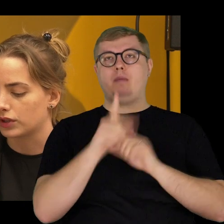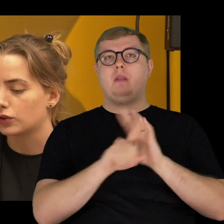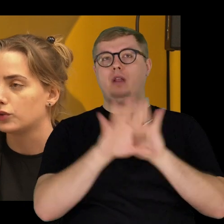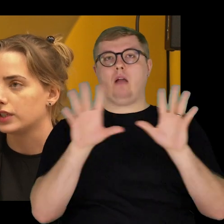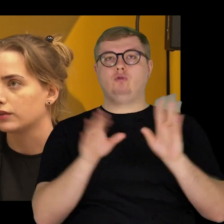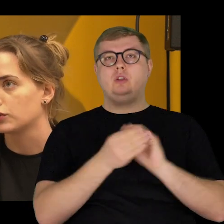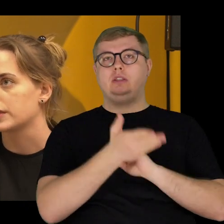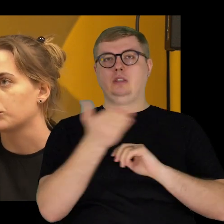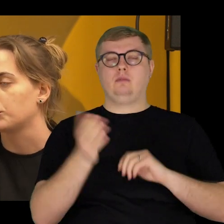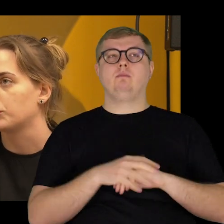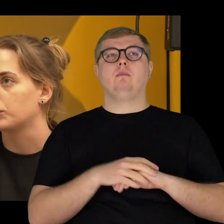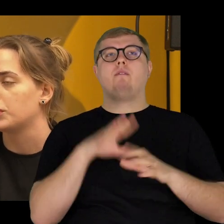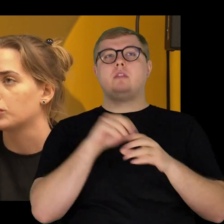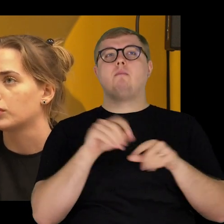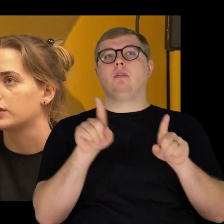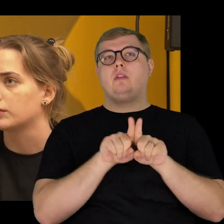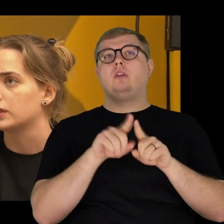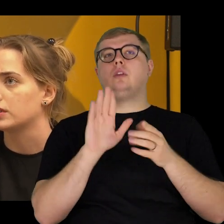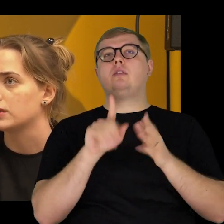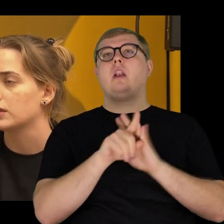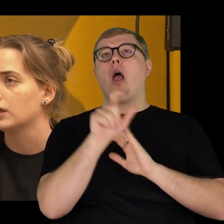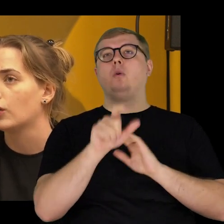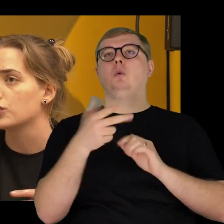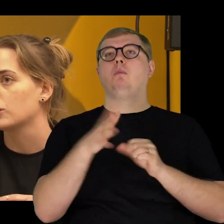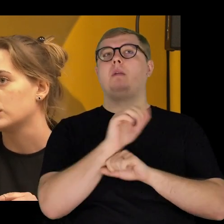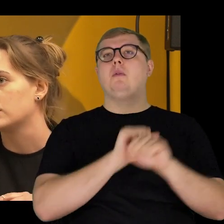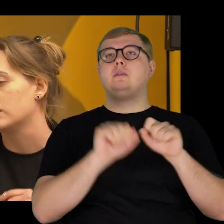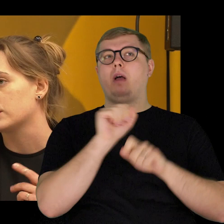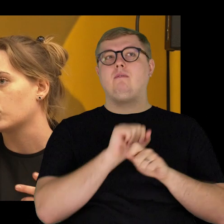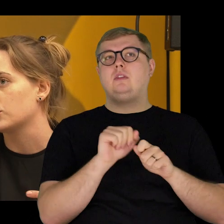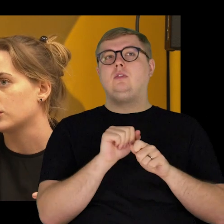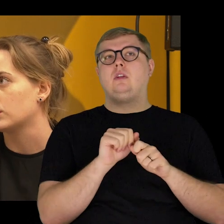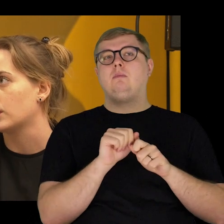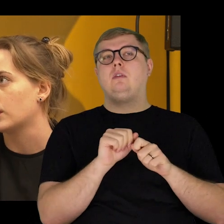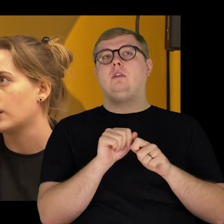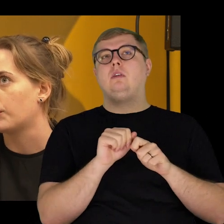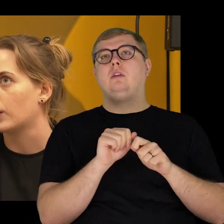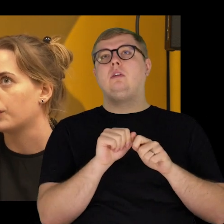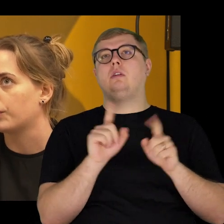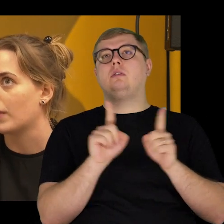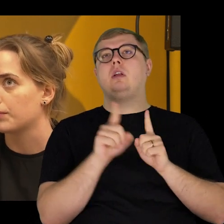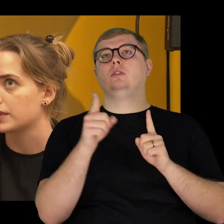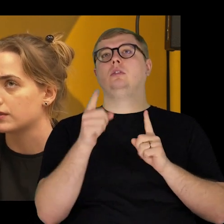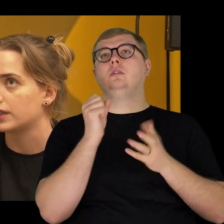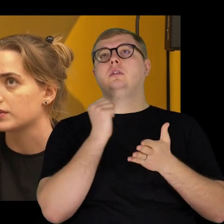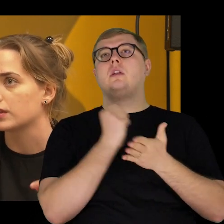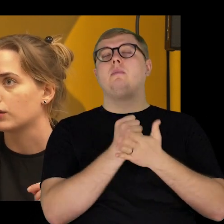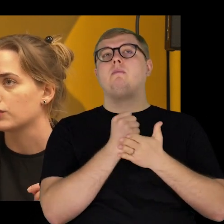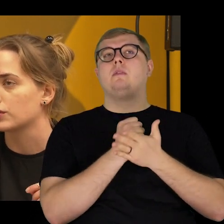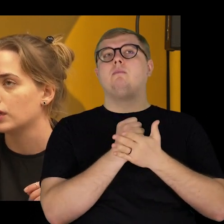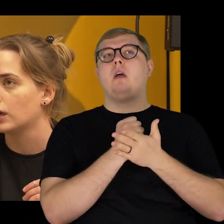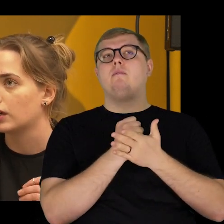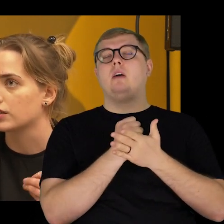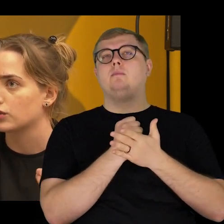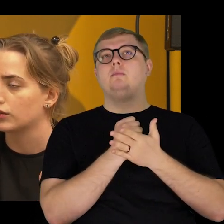everyone, including, for example, people with disabilities? Also, it's the question about maps